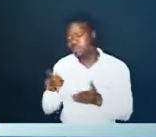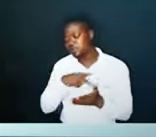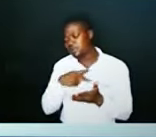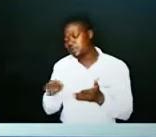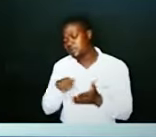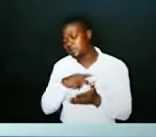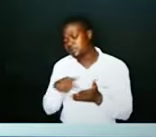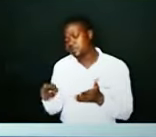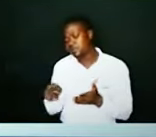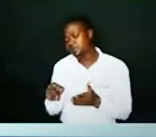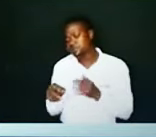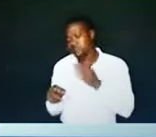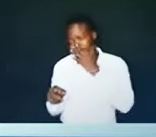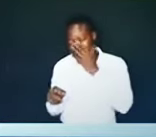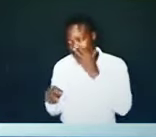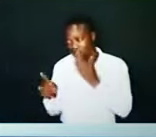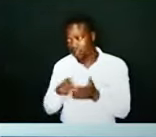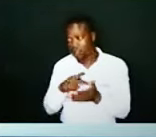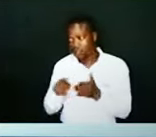Psalm 137,